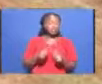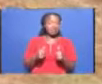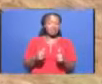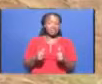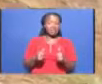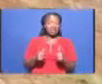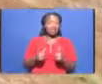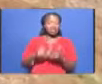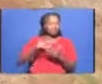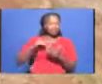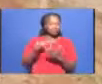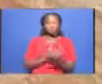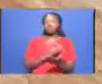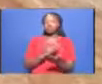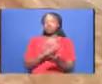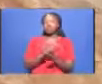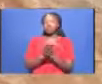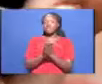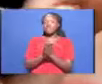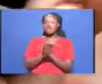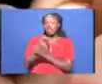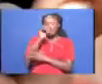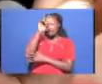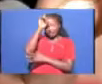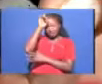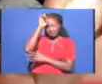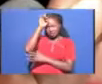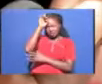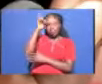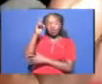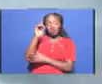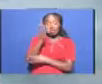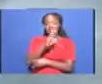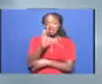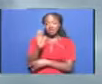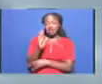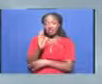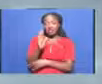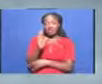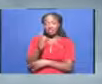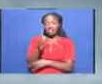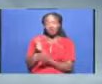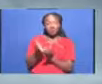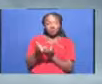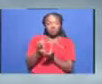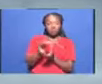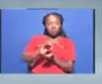and reseeding indigenous trees using coated seed balls